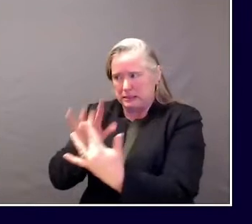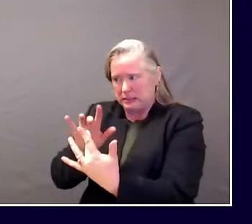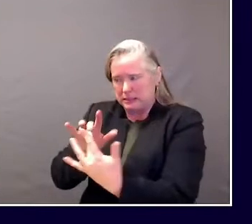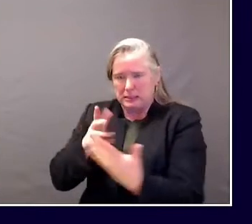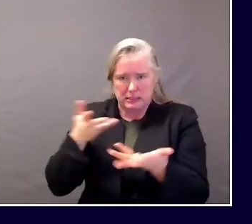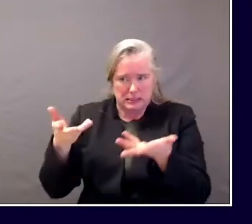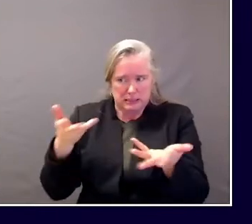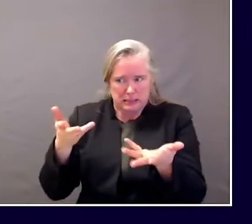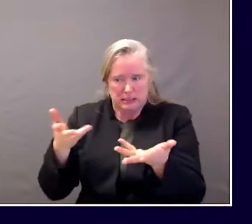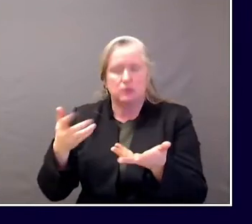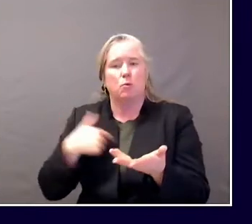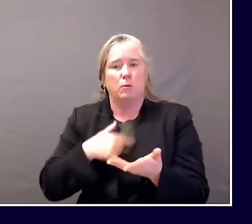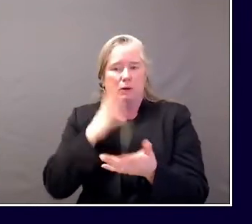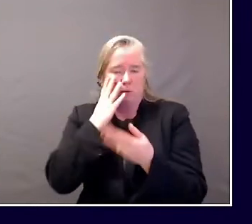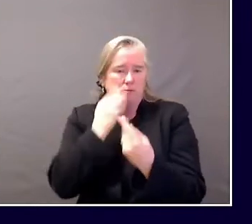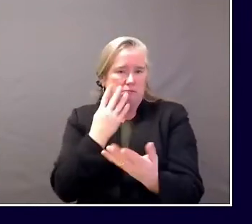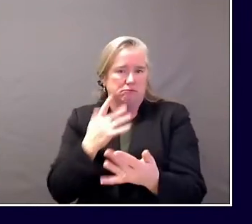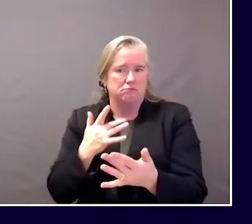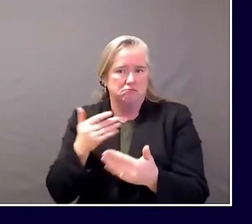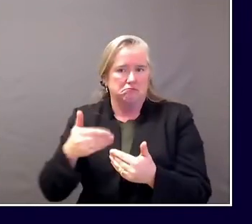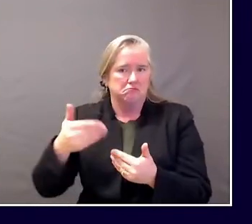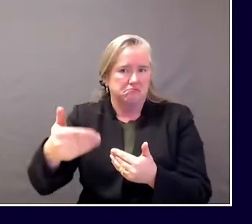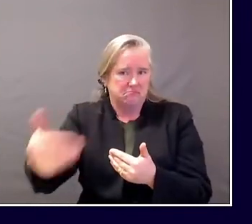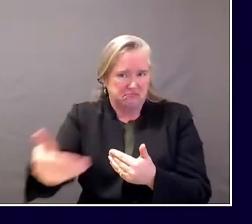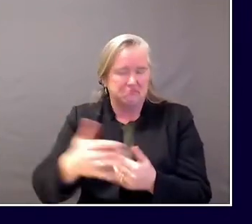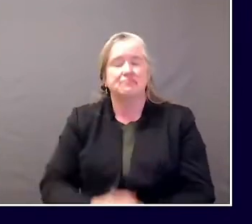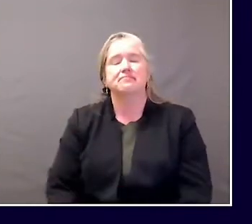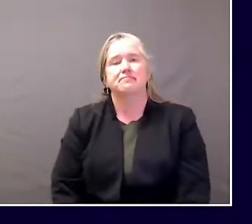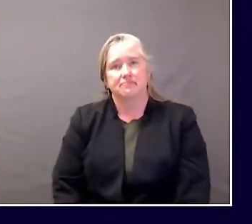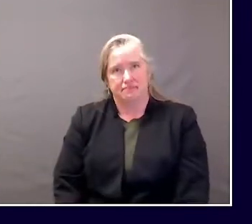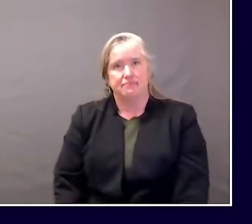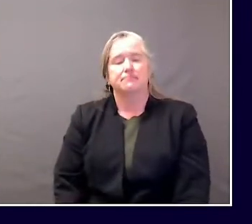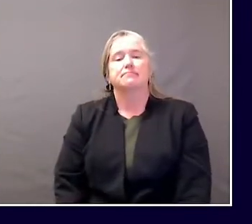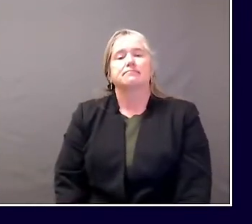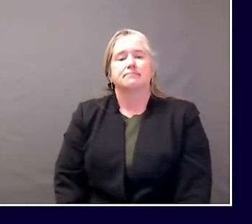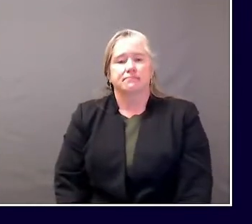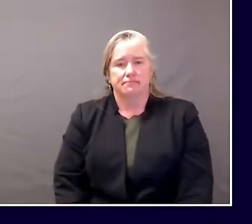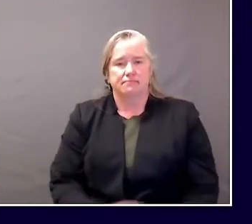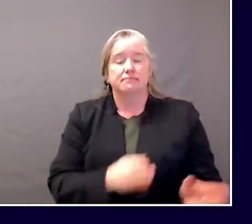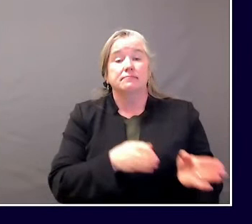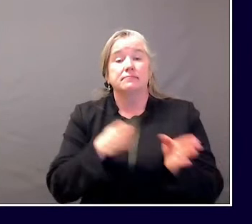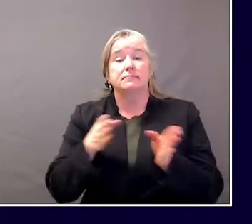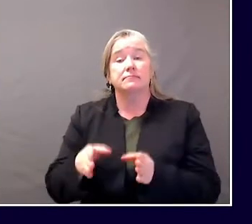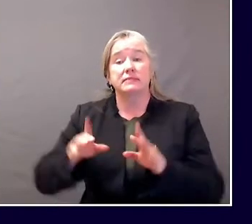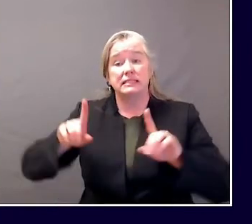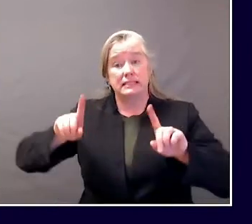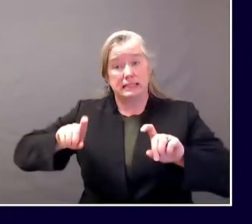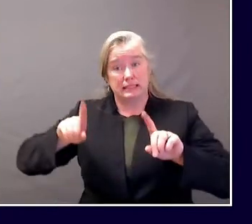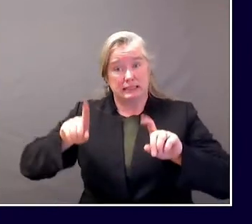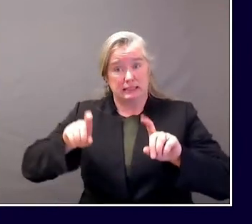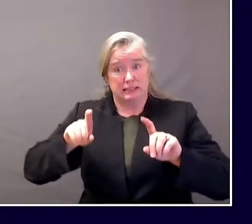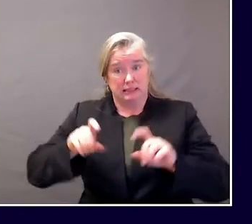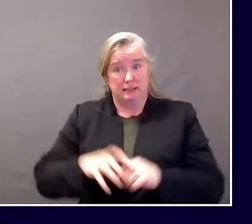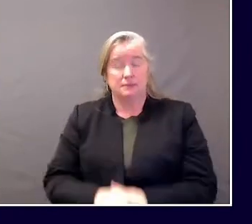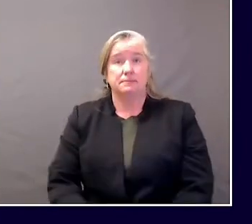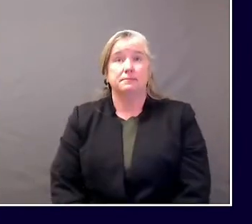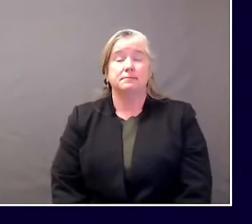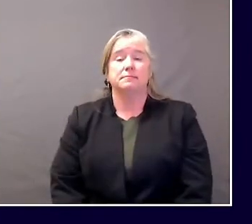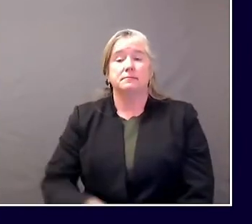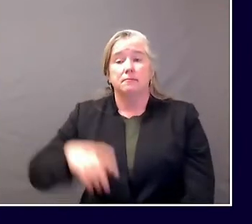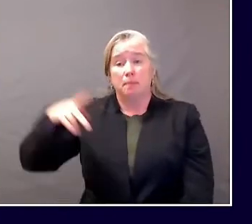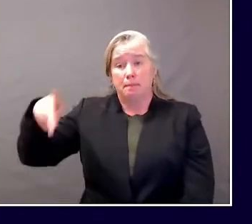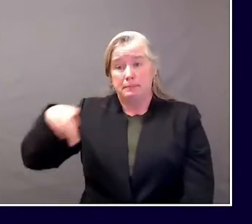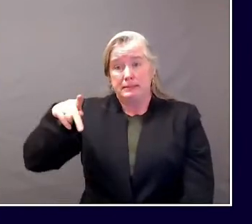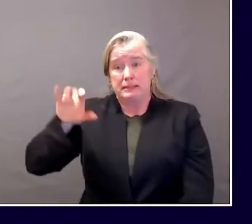they progress. Turning next to some metrics around testing. For